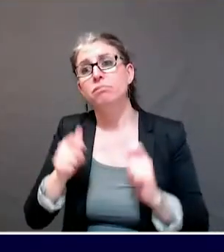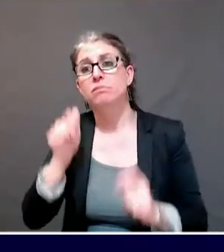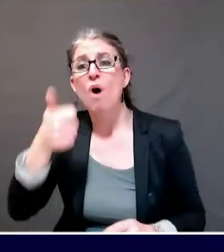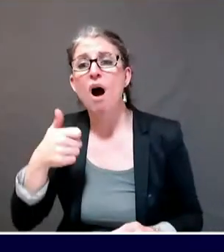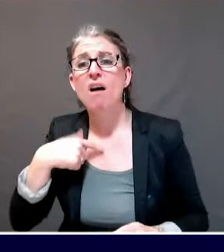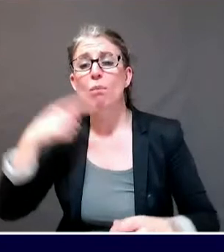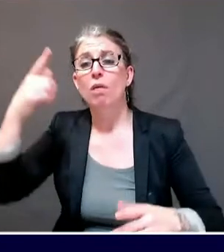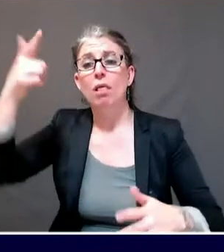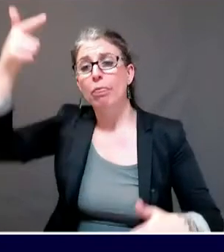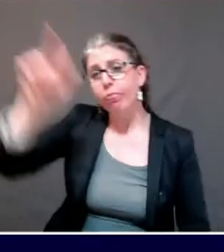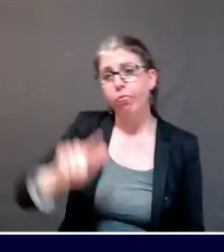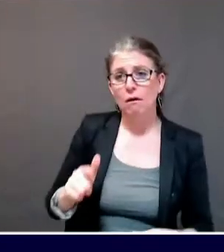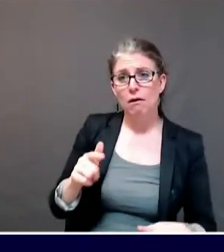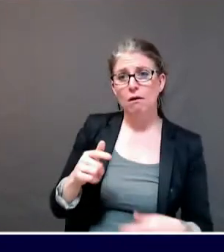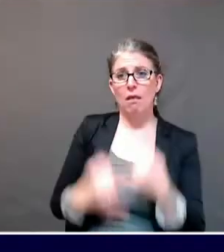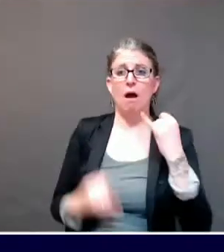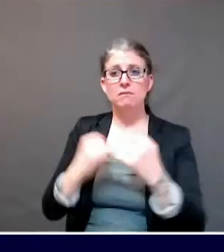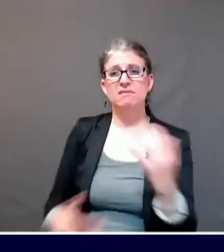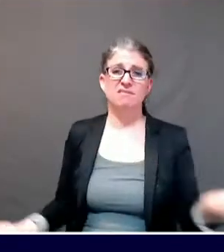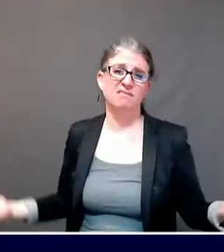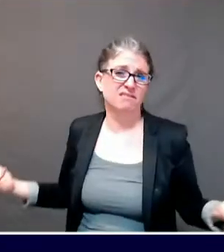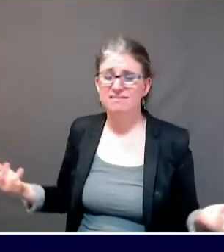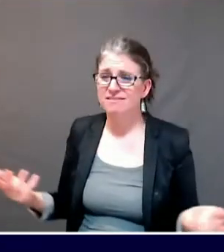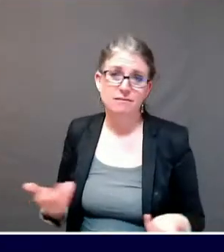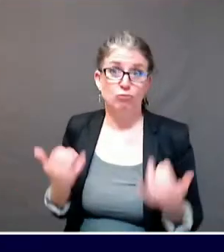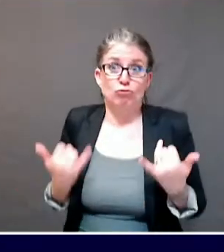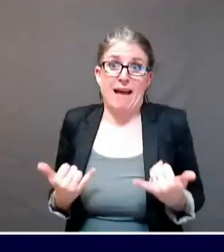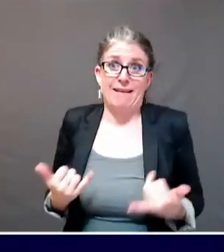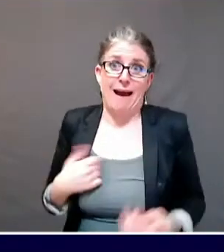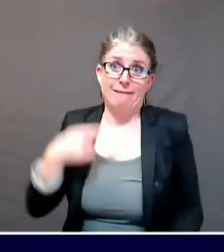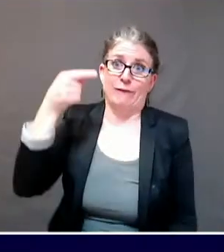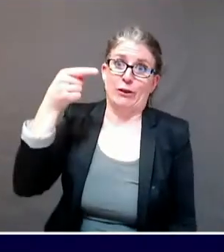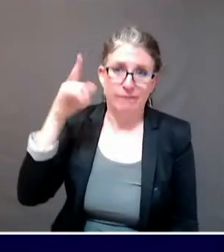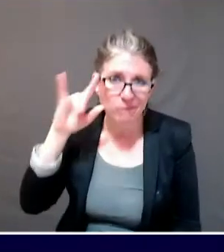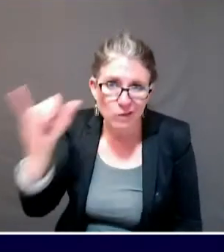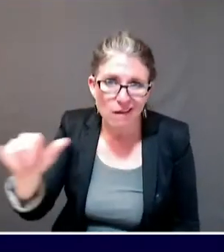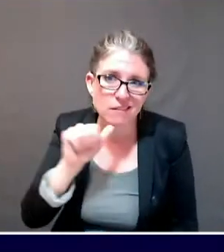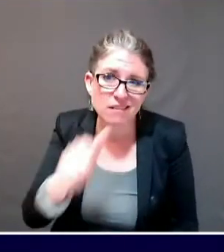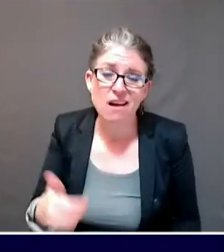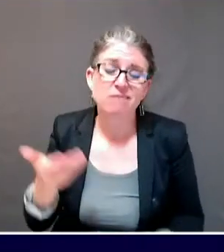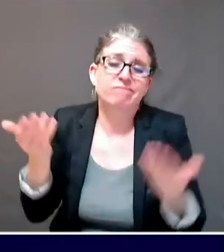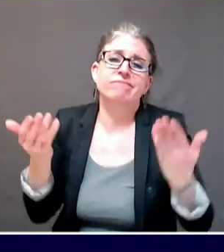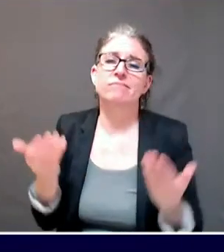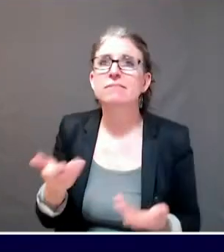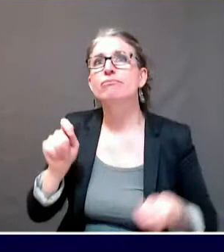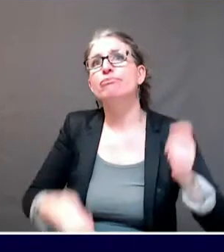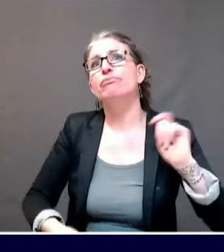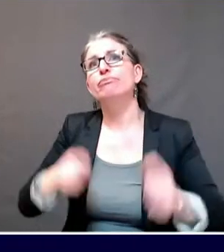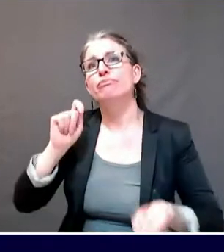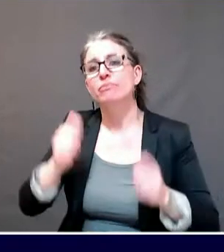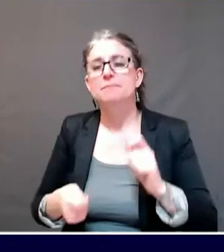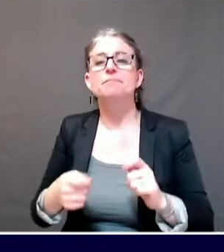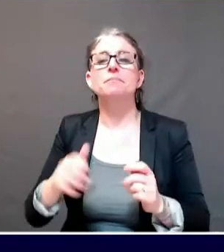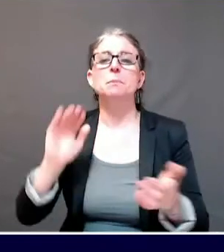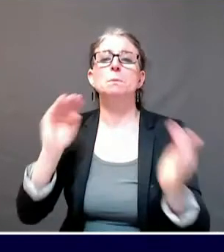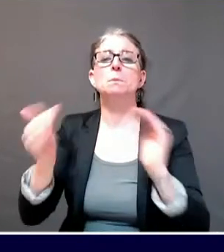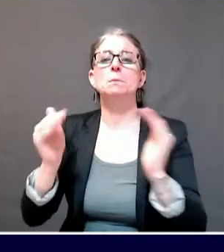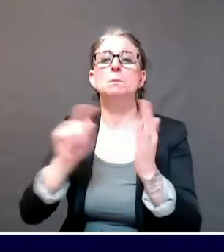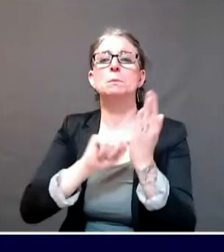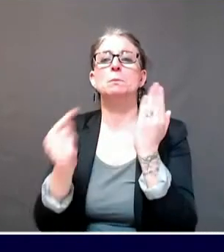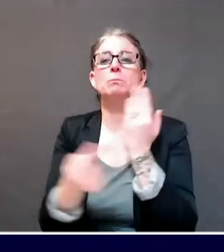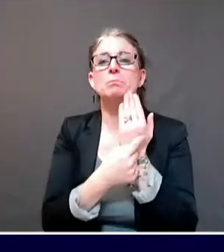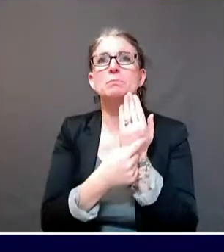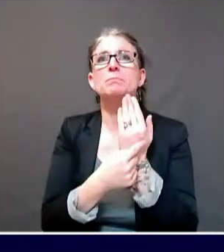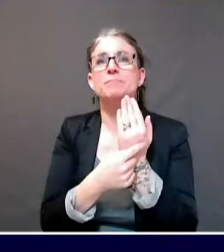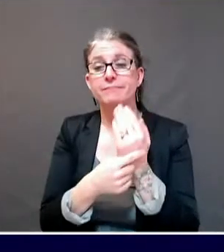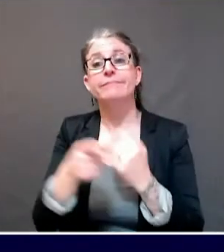You know, it's a little bit like getting in your car and going on your way to work and looking